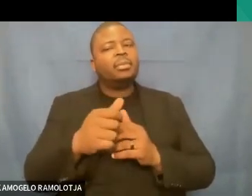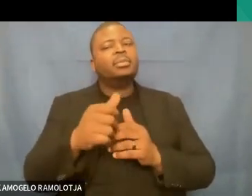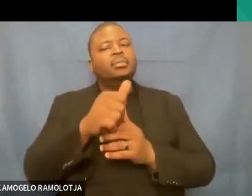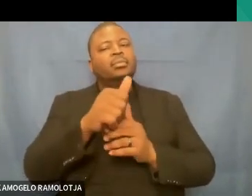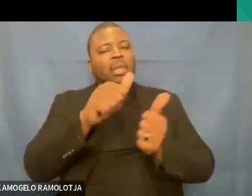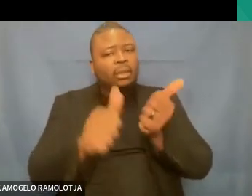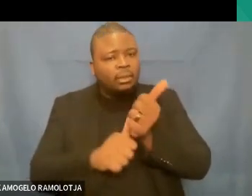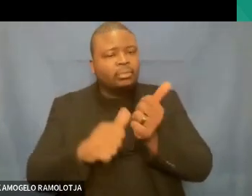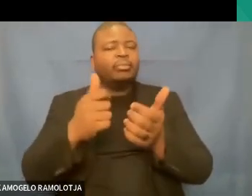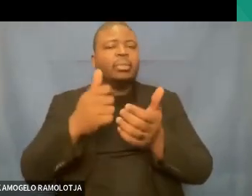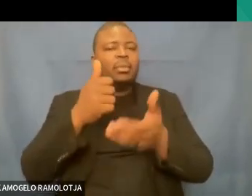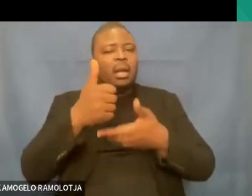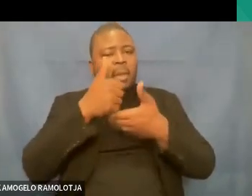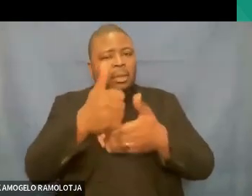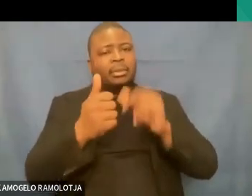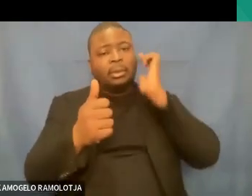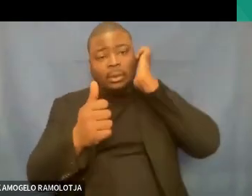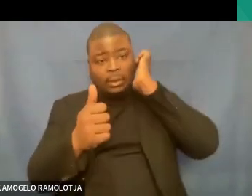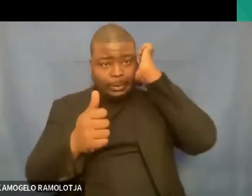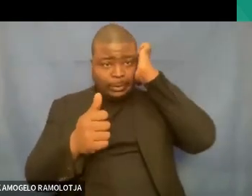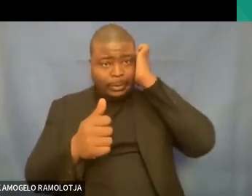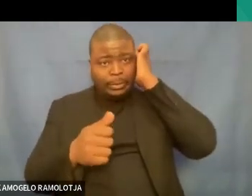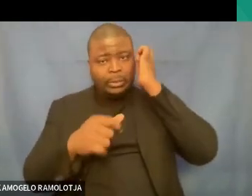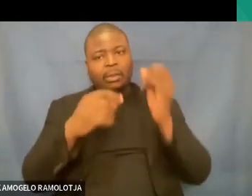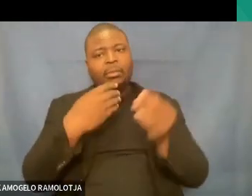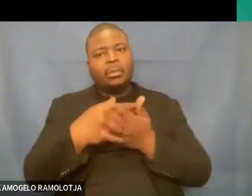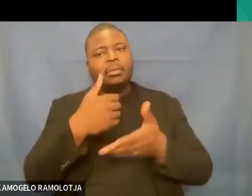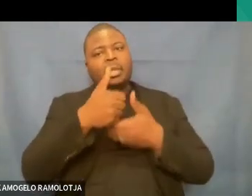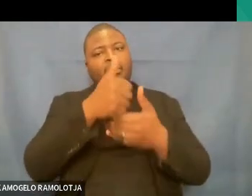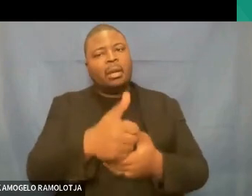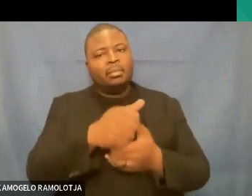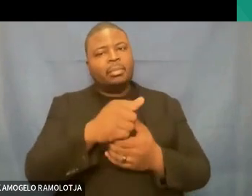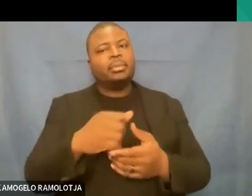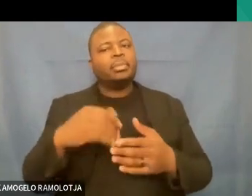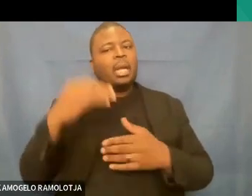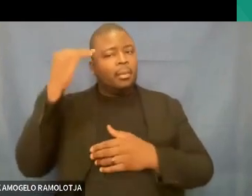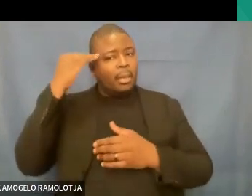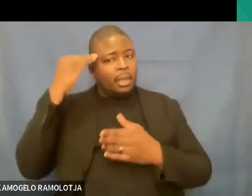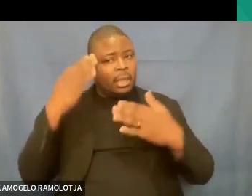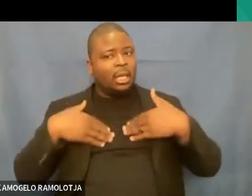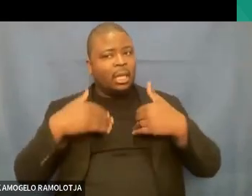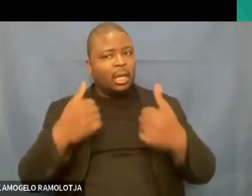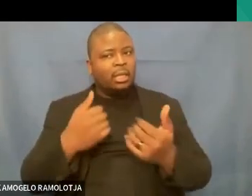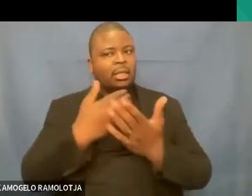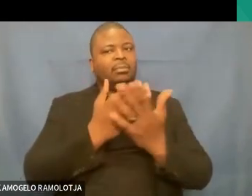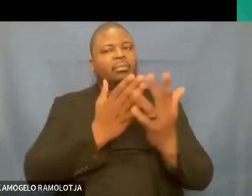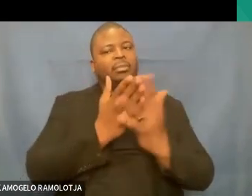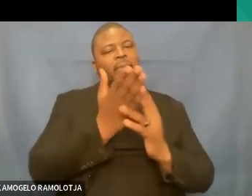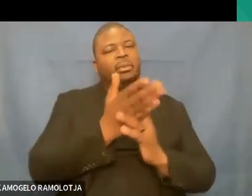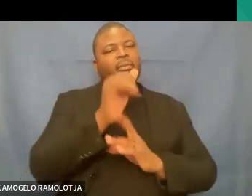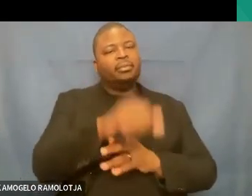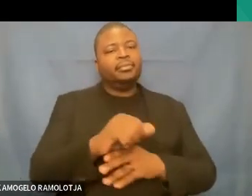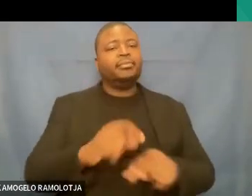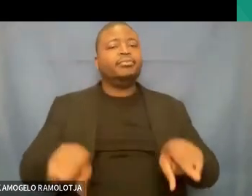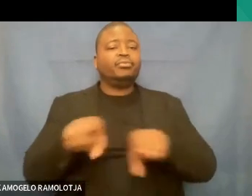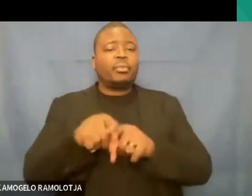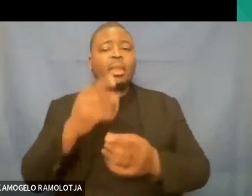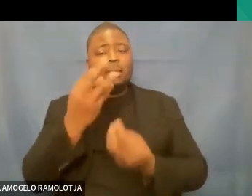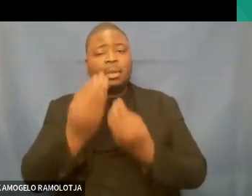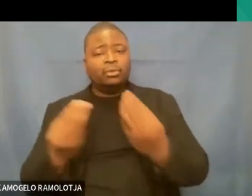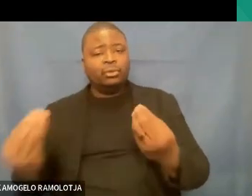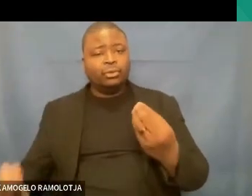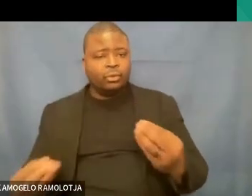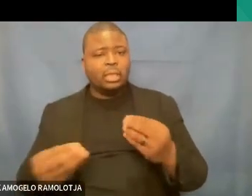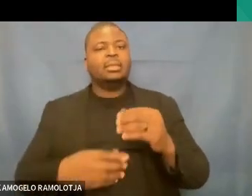assistance, and overall health services at one-stop shops. Section 129 is a mention of the Children's Act.